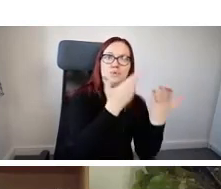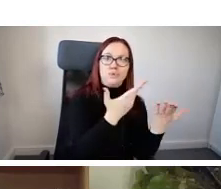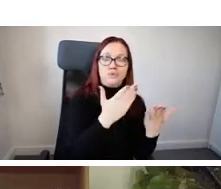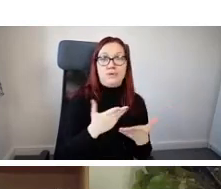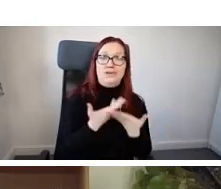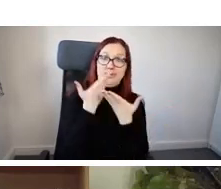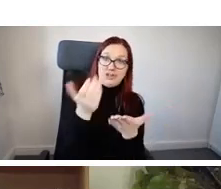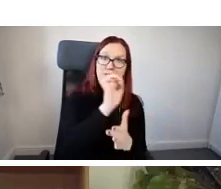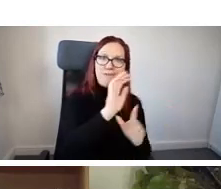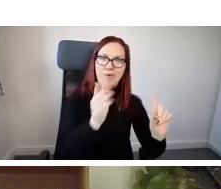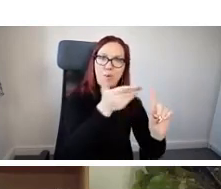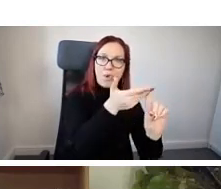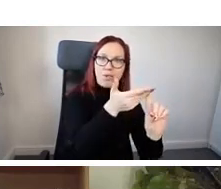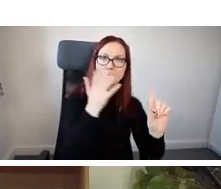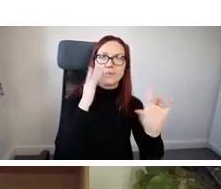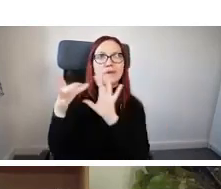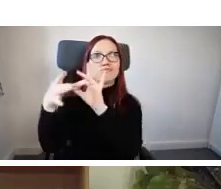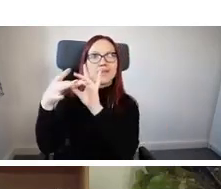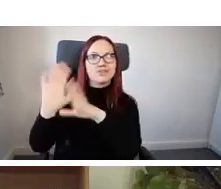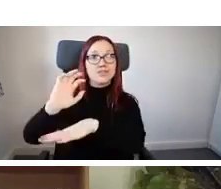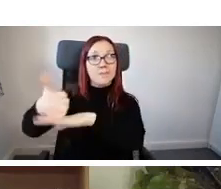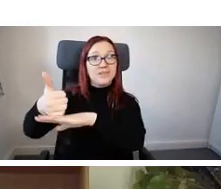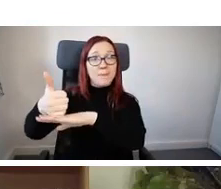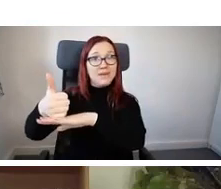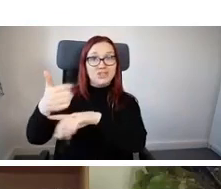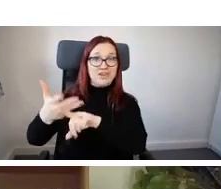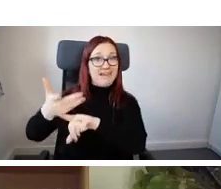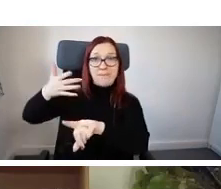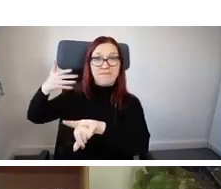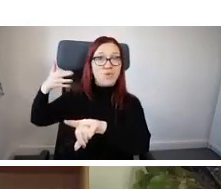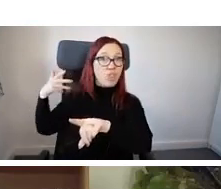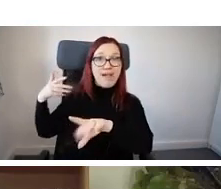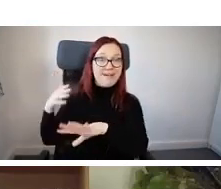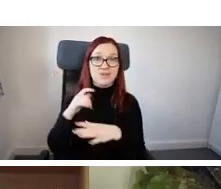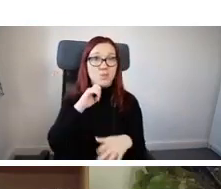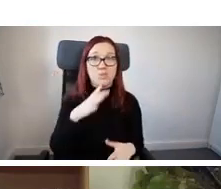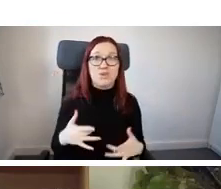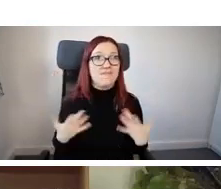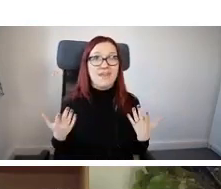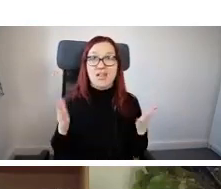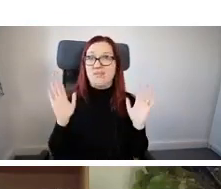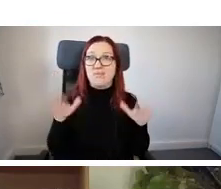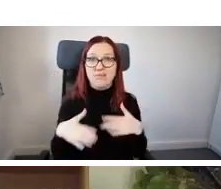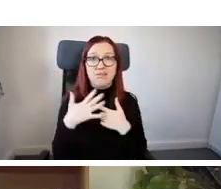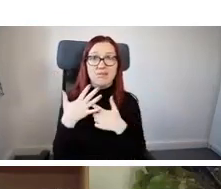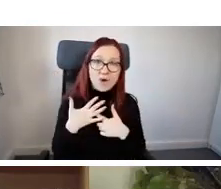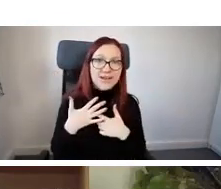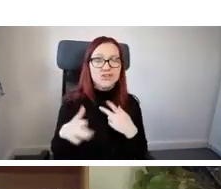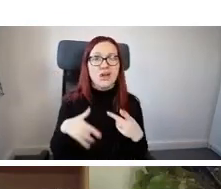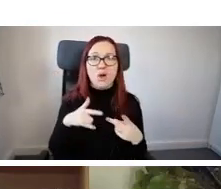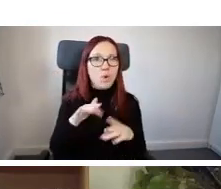the relationship has been established, and everything before that wouldn't make sense or would feel as a pressure or something that